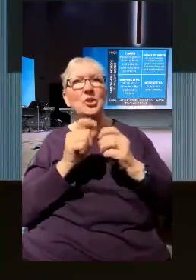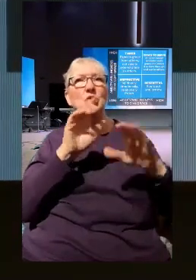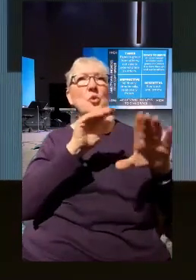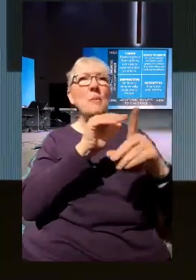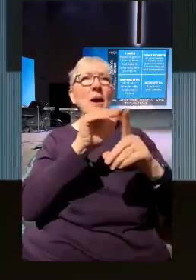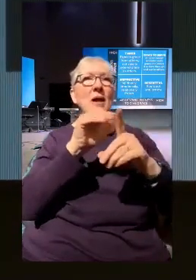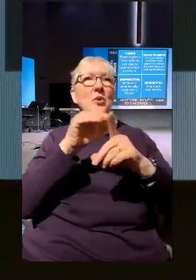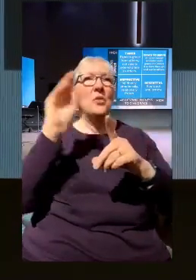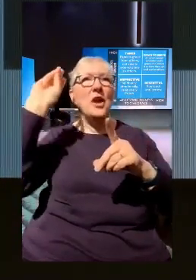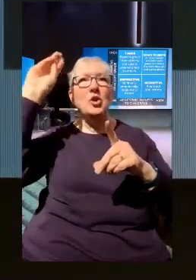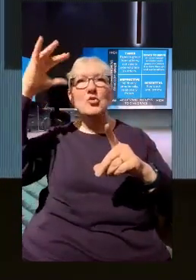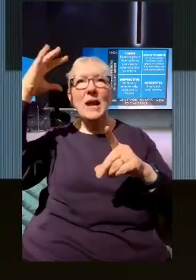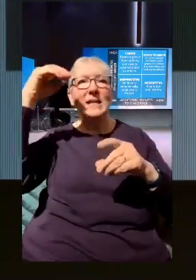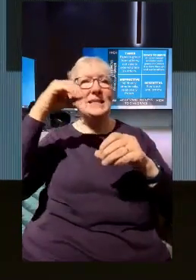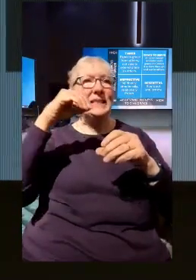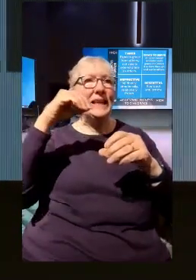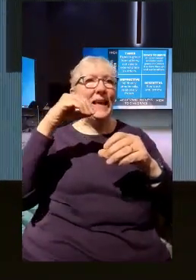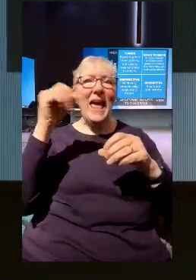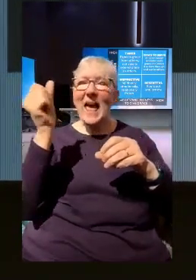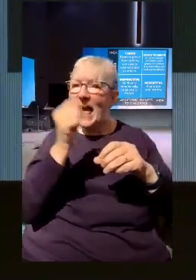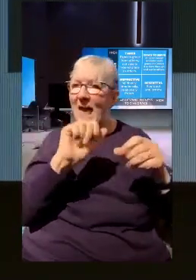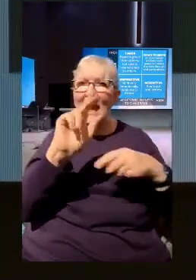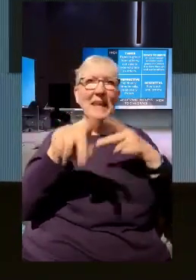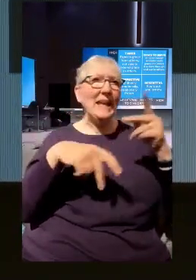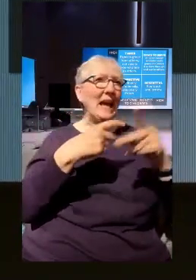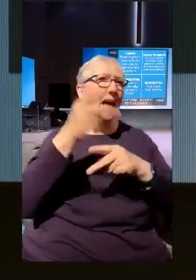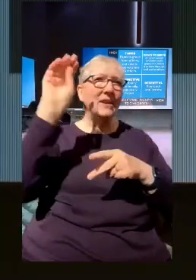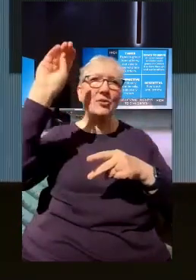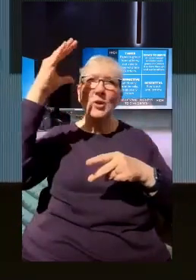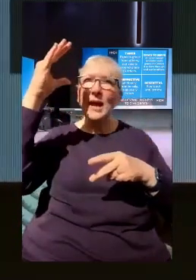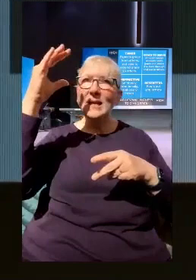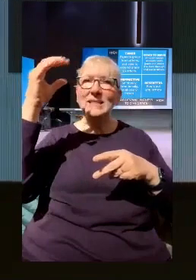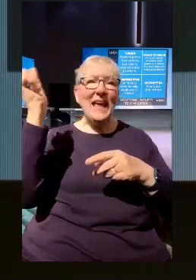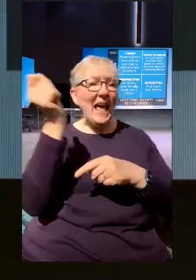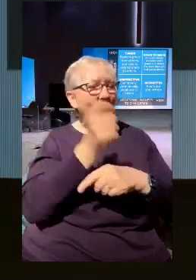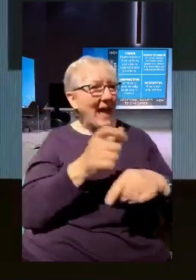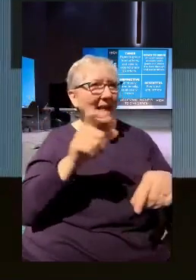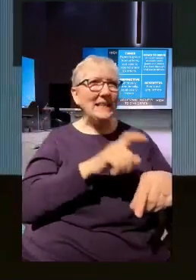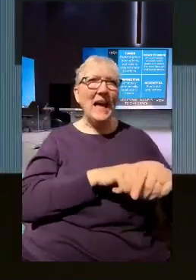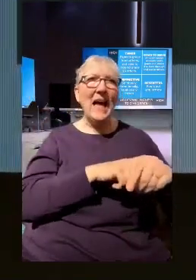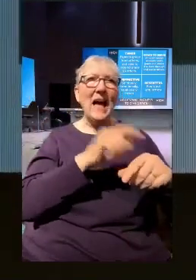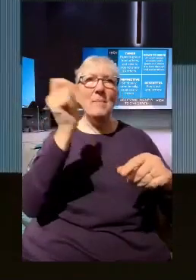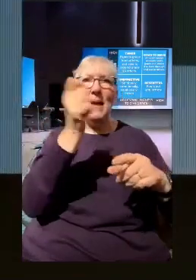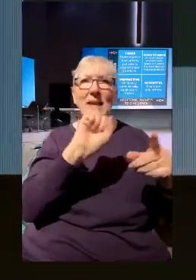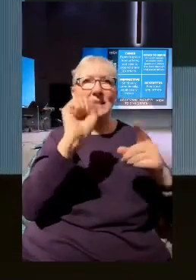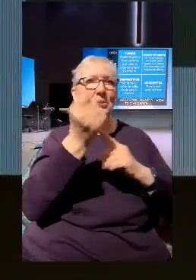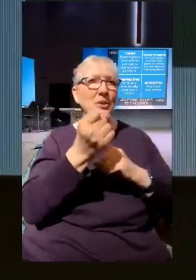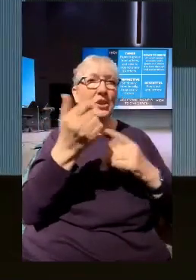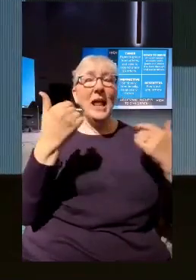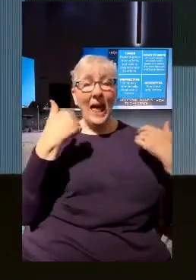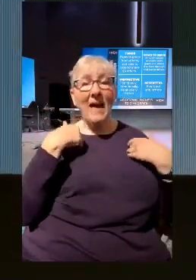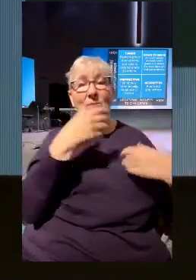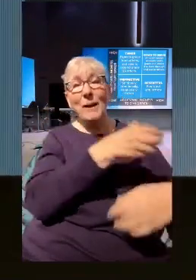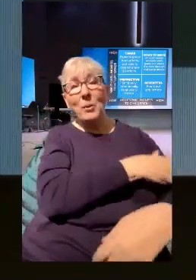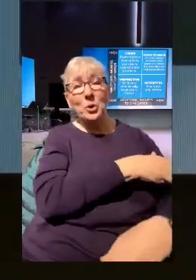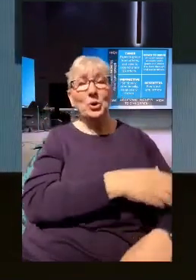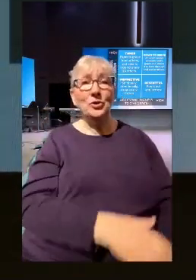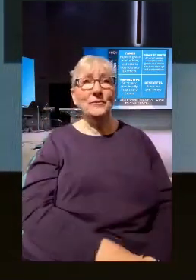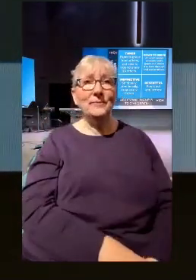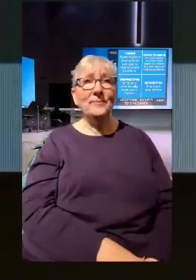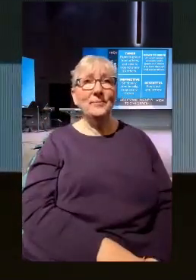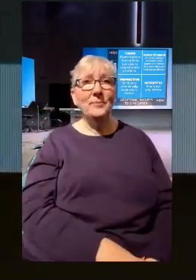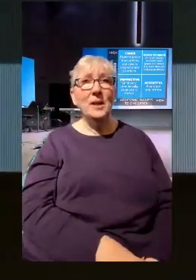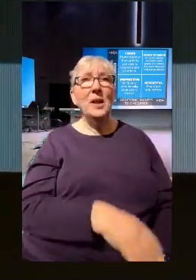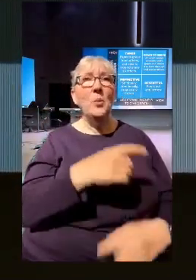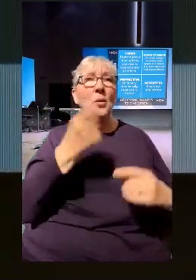form, at any time, in any circumstance, is powerful. When we understand the grace